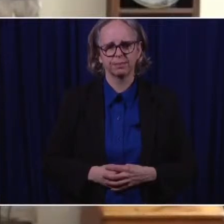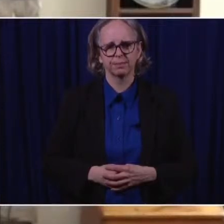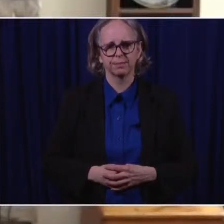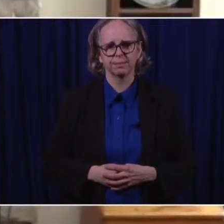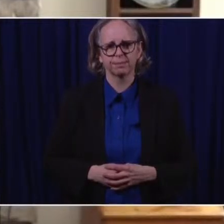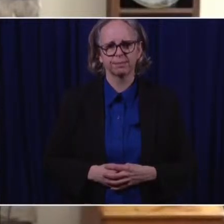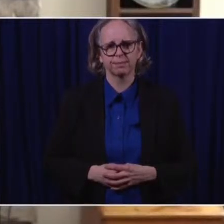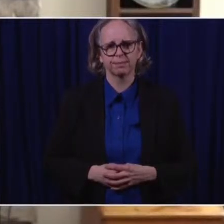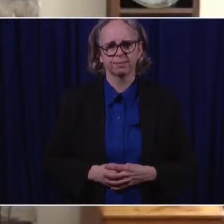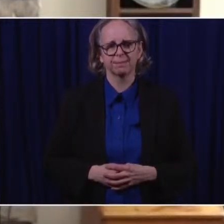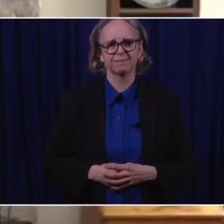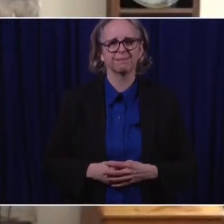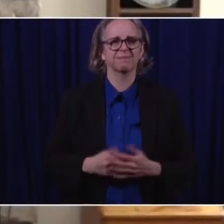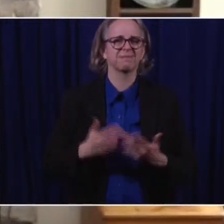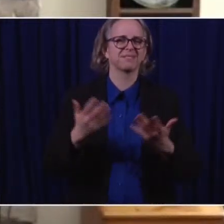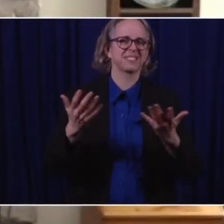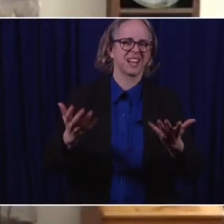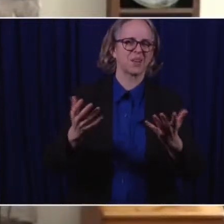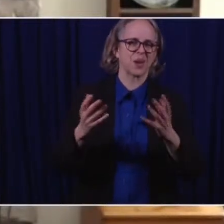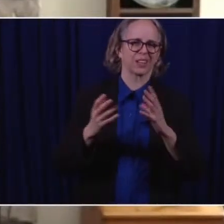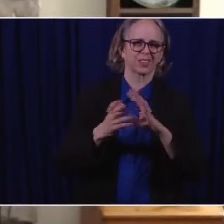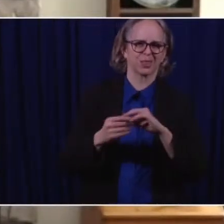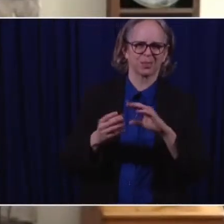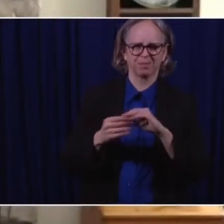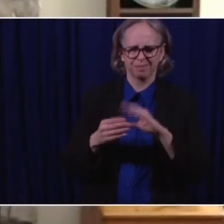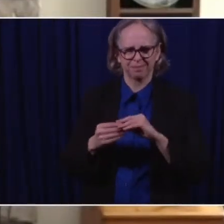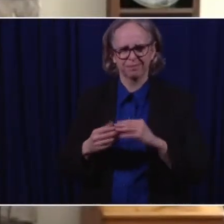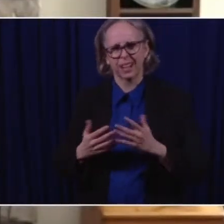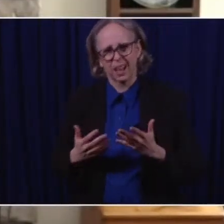I want to talk now about